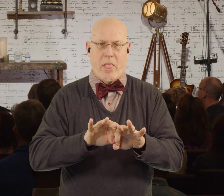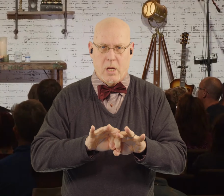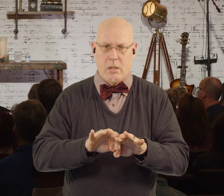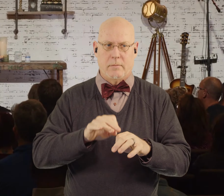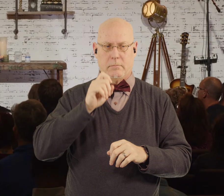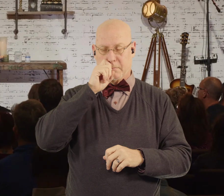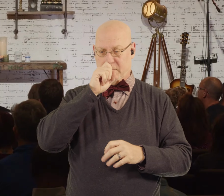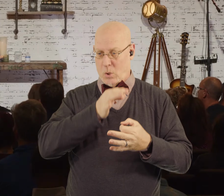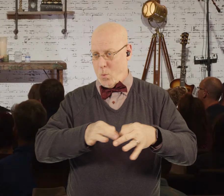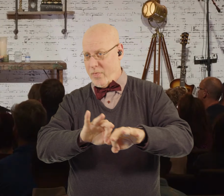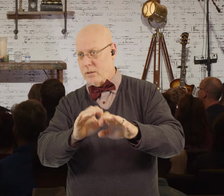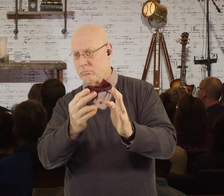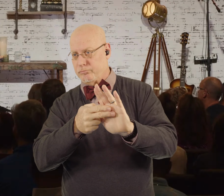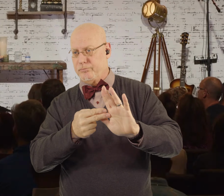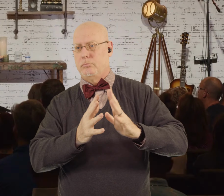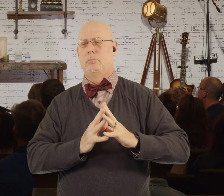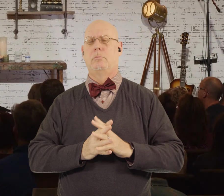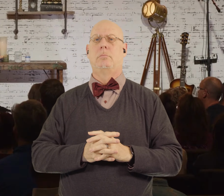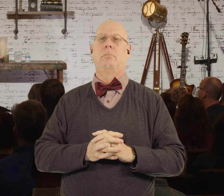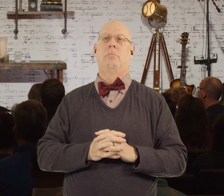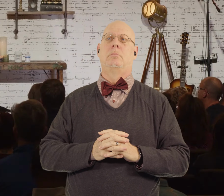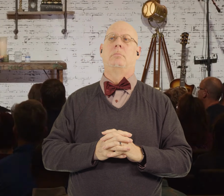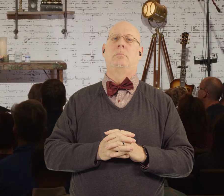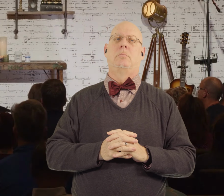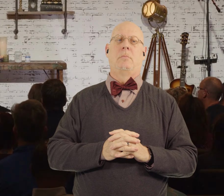worthy. Right. I'm worthy.